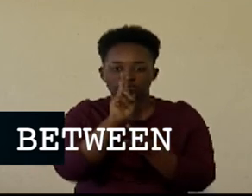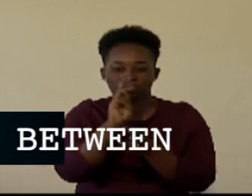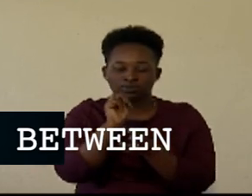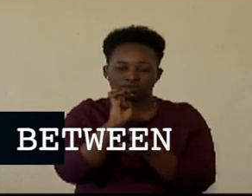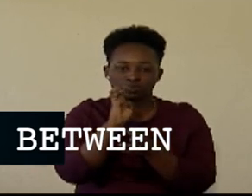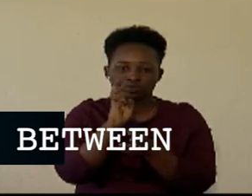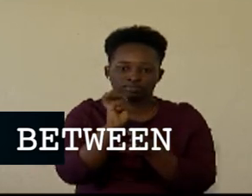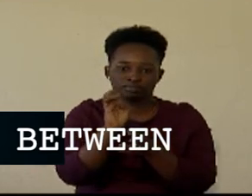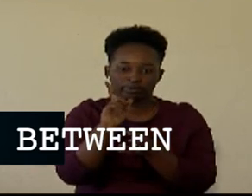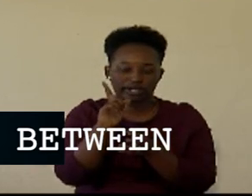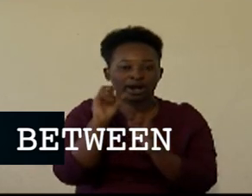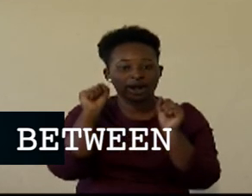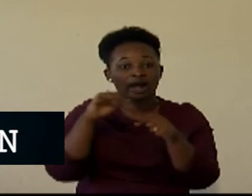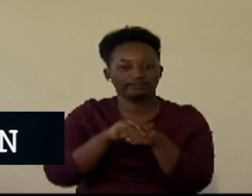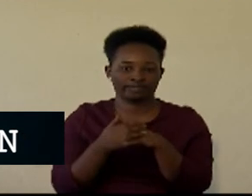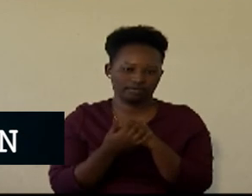so